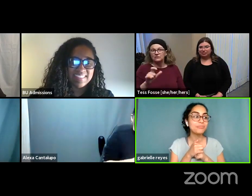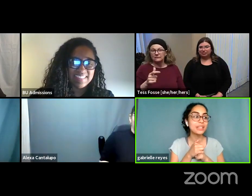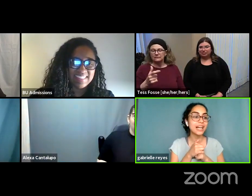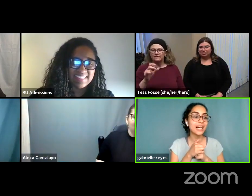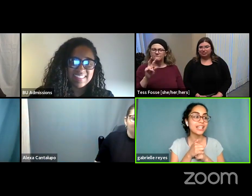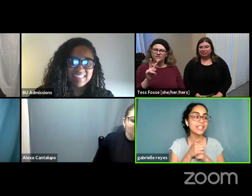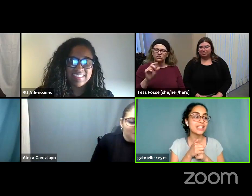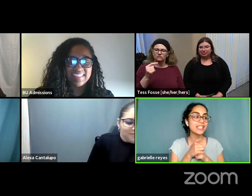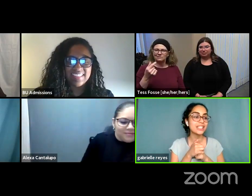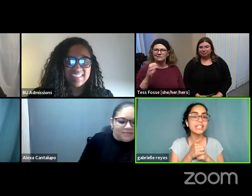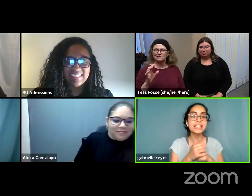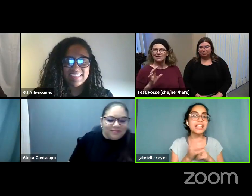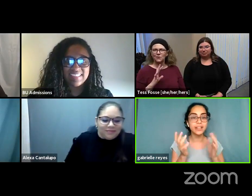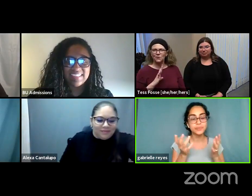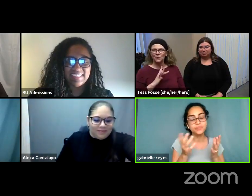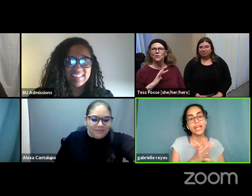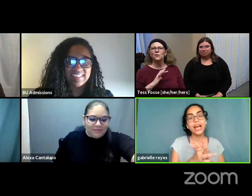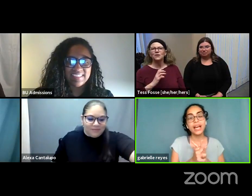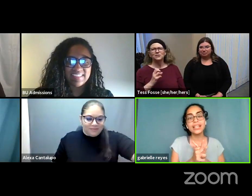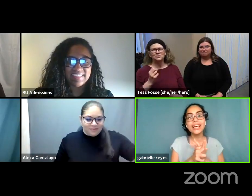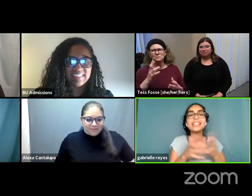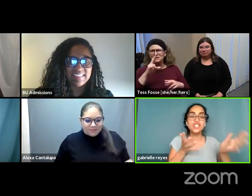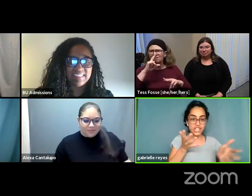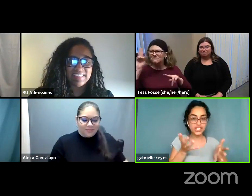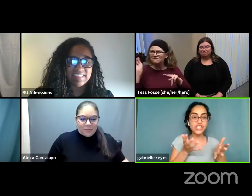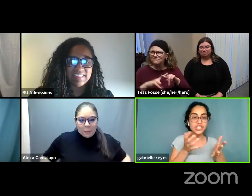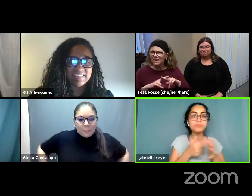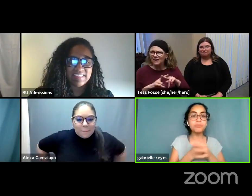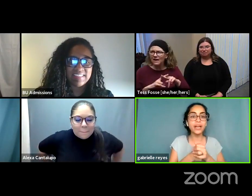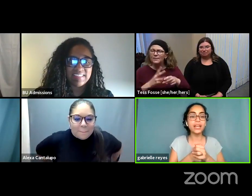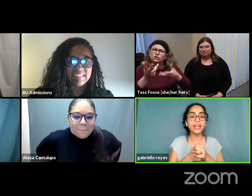fun because it's not, yes, it's